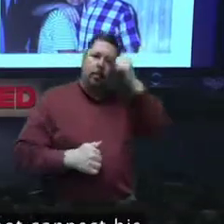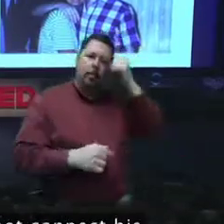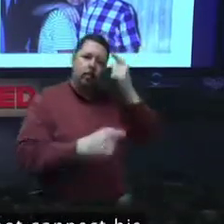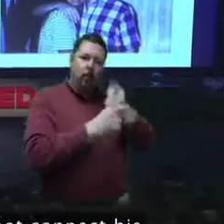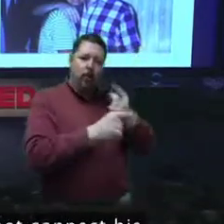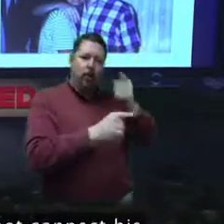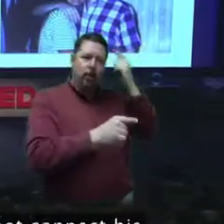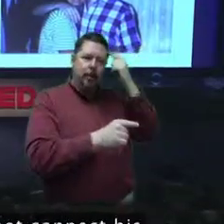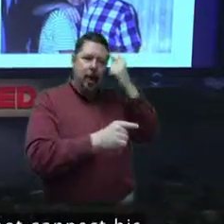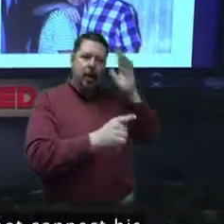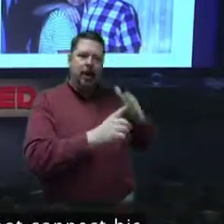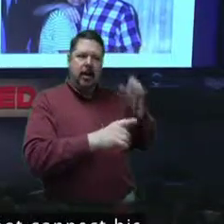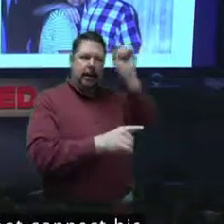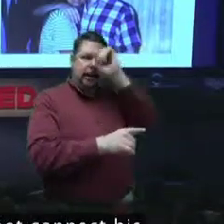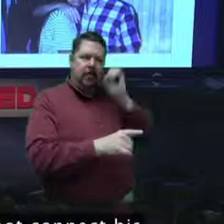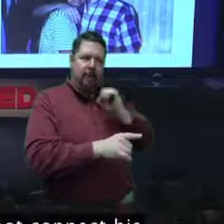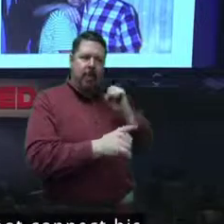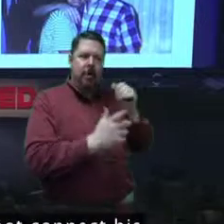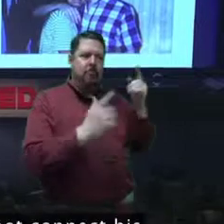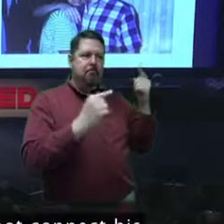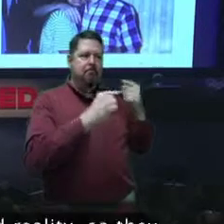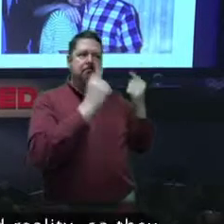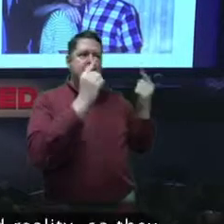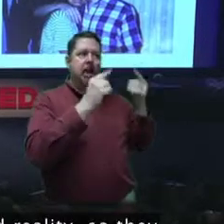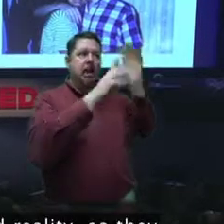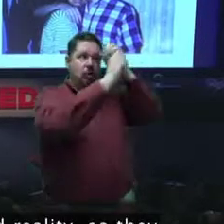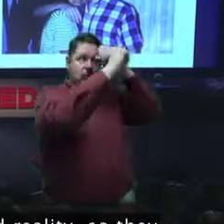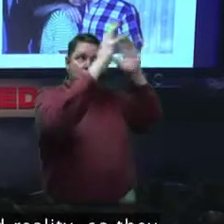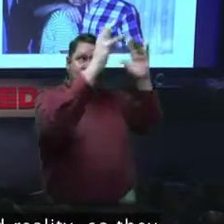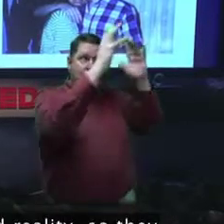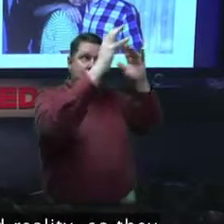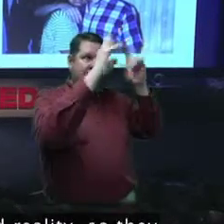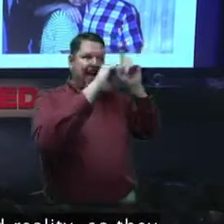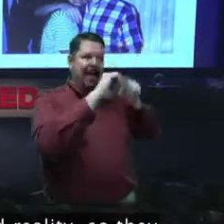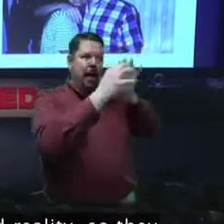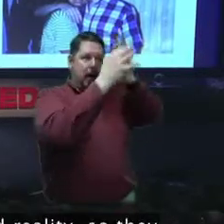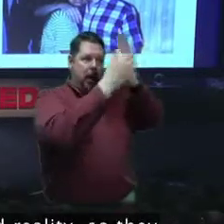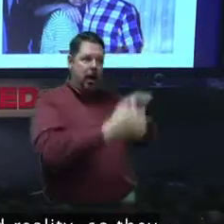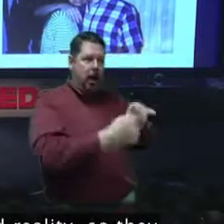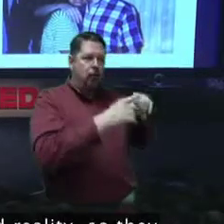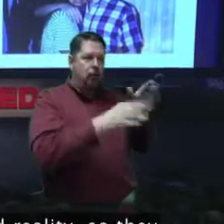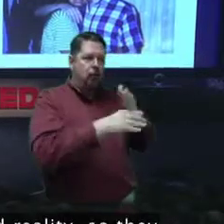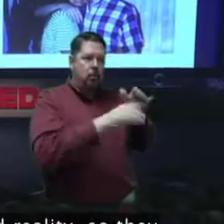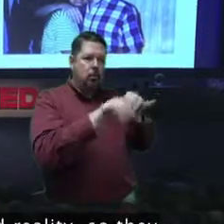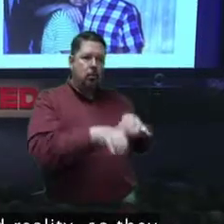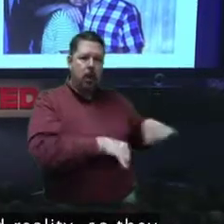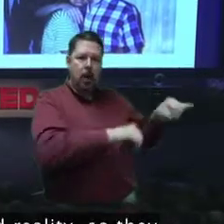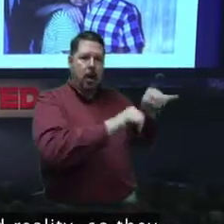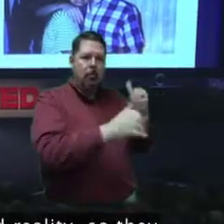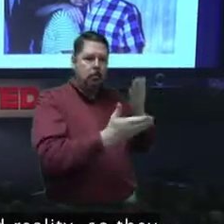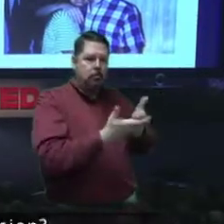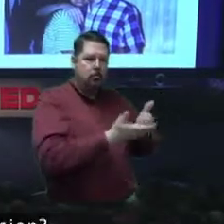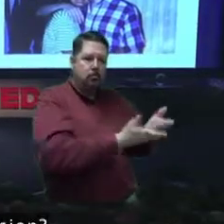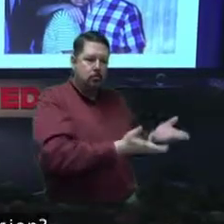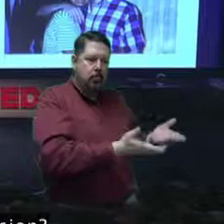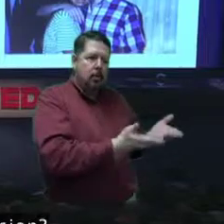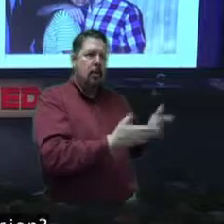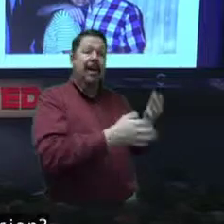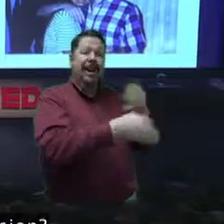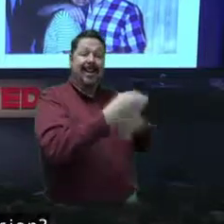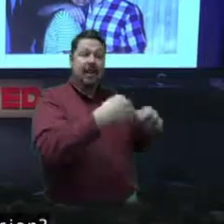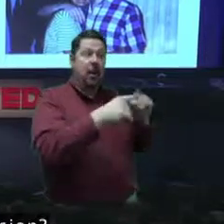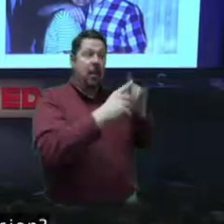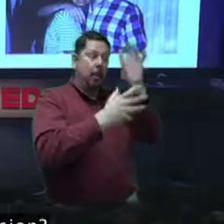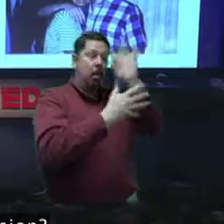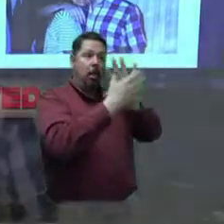his schizophrenia that he cannot connect his dreams to a common and shared reality, so they instead